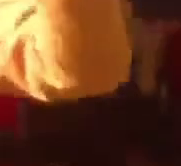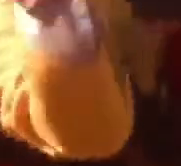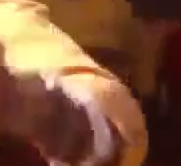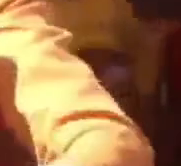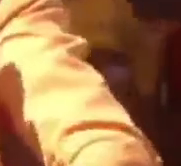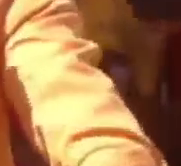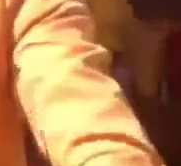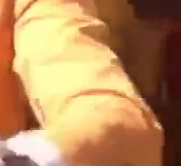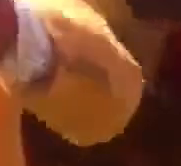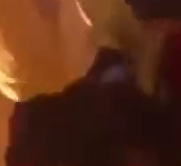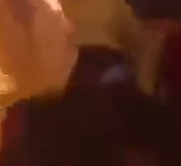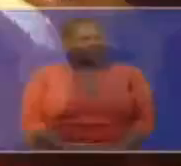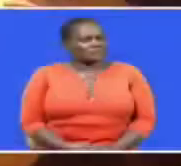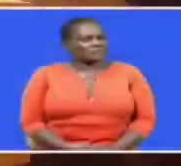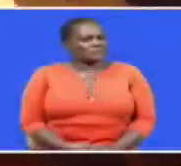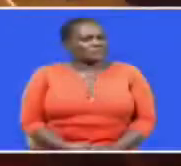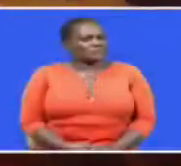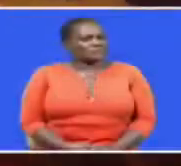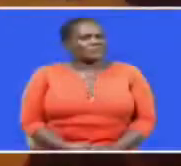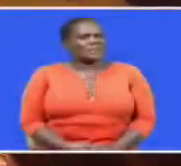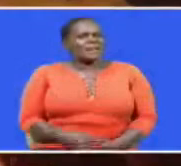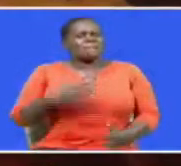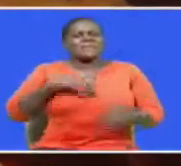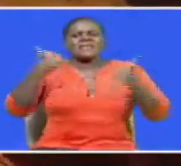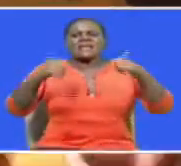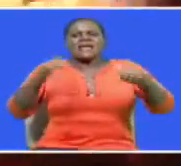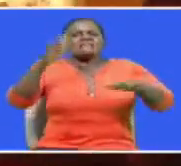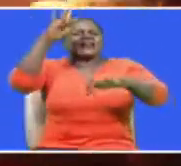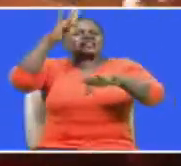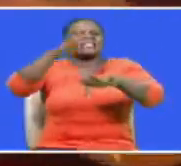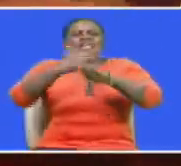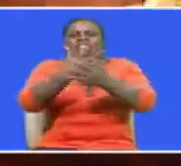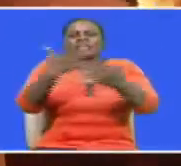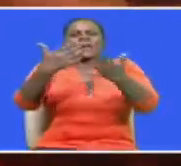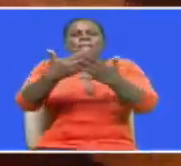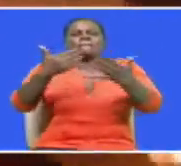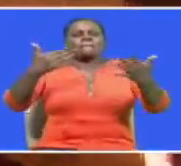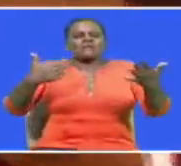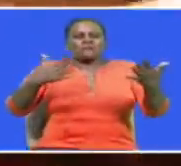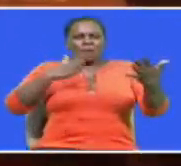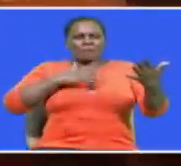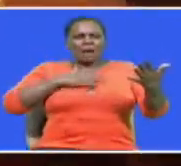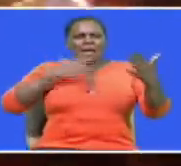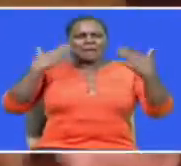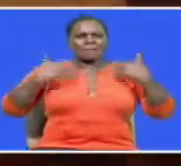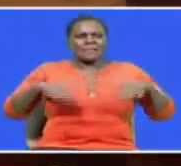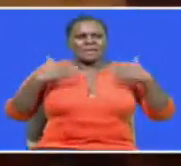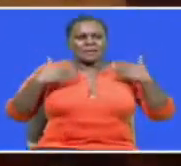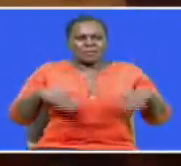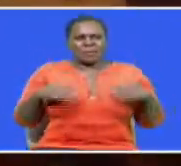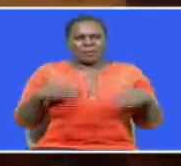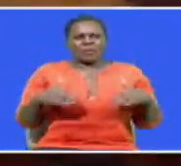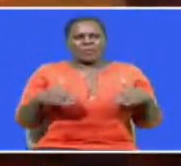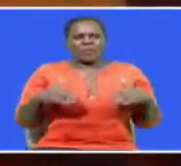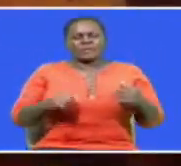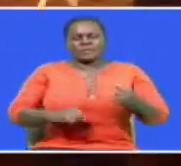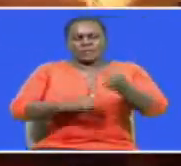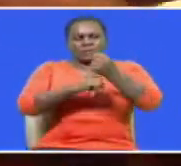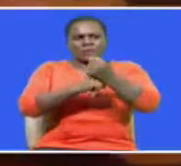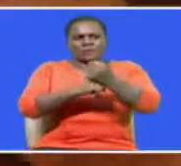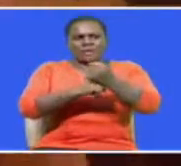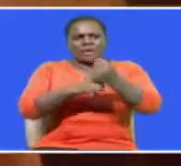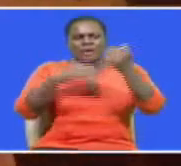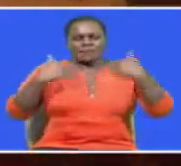I will never put my hand on something before my people have endorsed it. Na ile